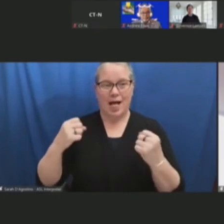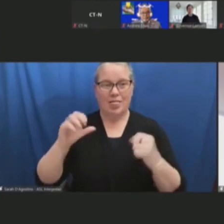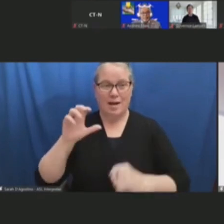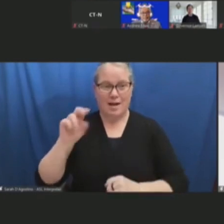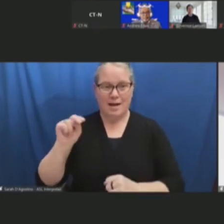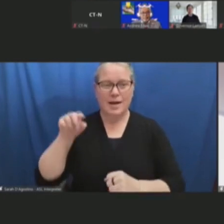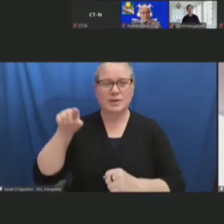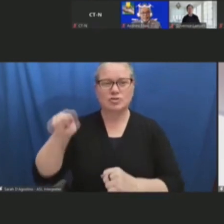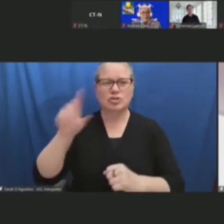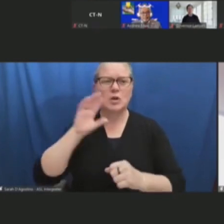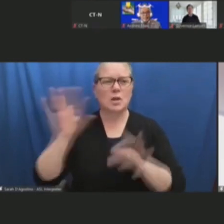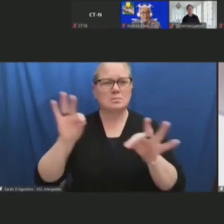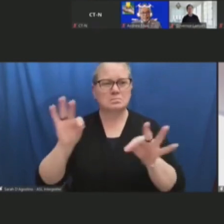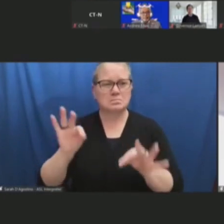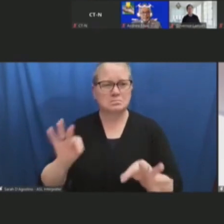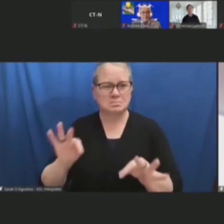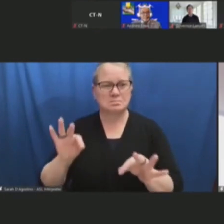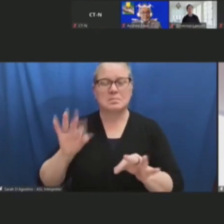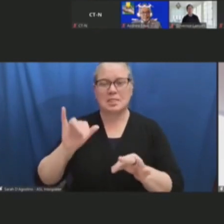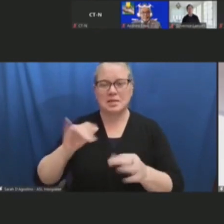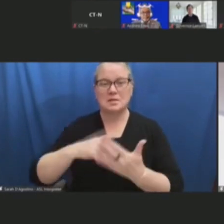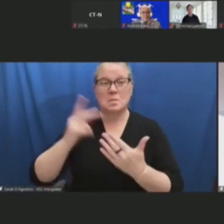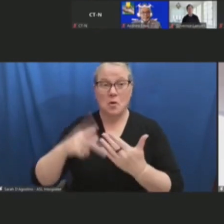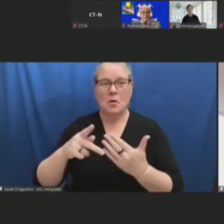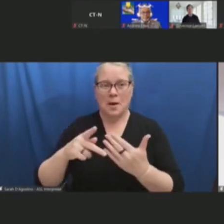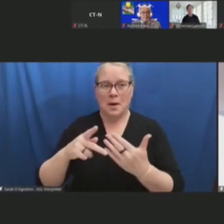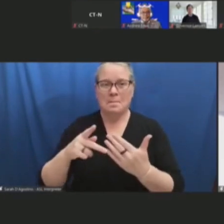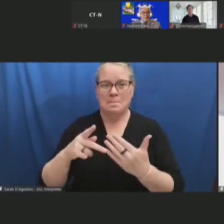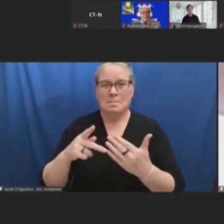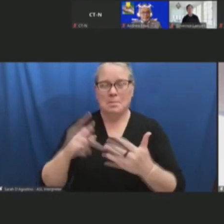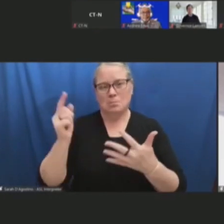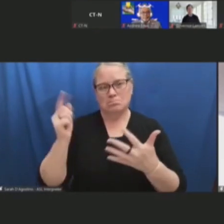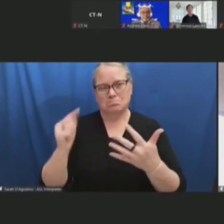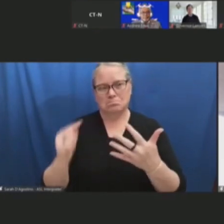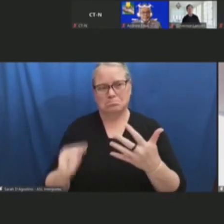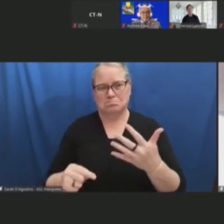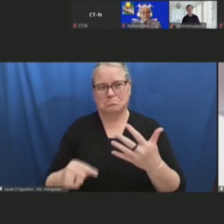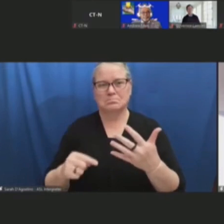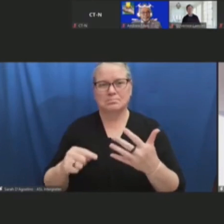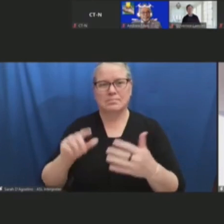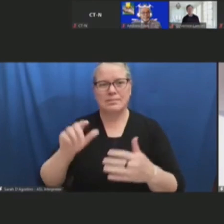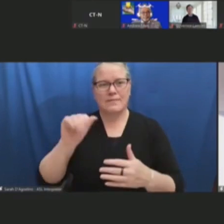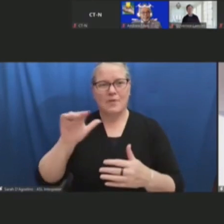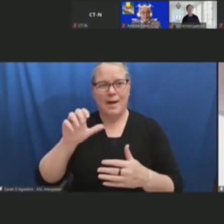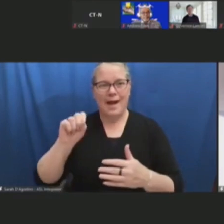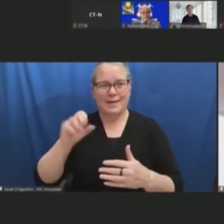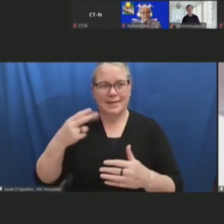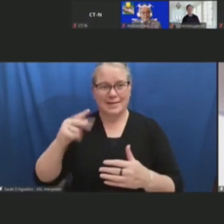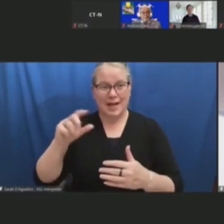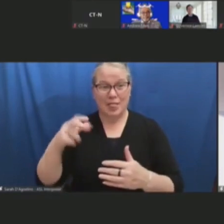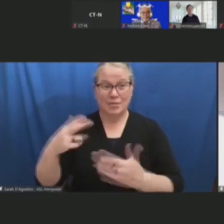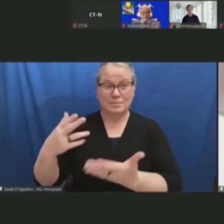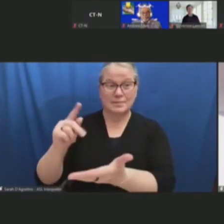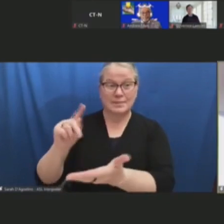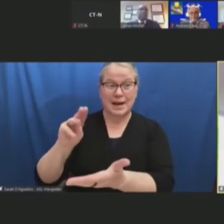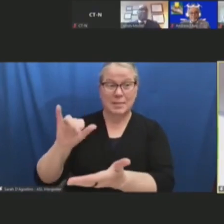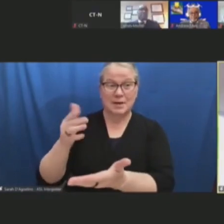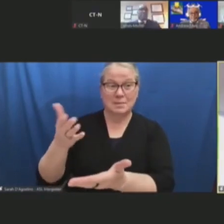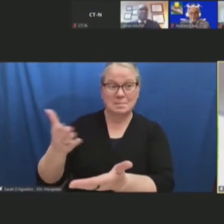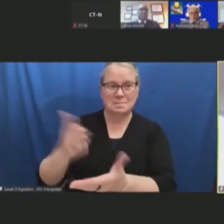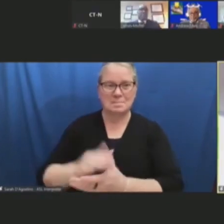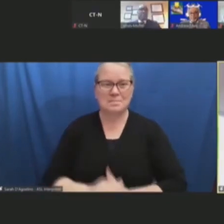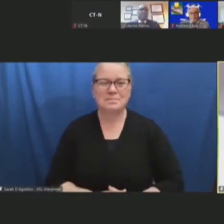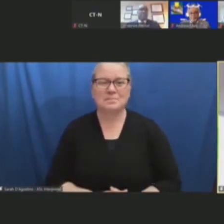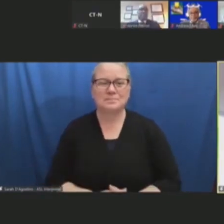through the features of the Broker Academy at Access Health. Tammy? Good